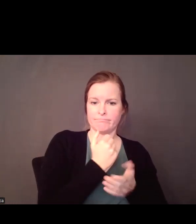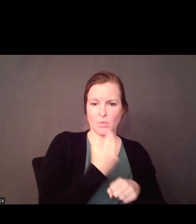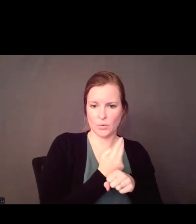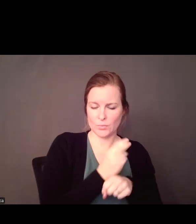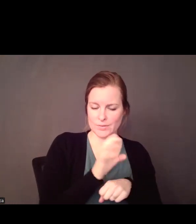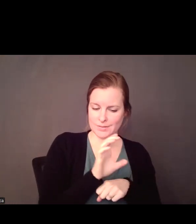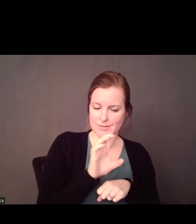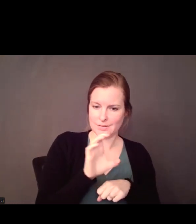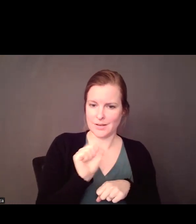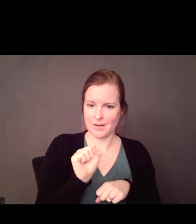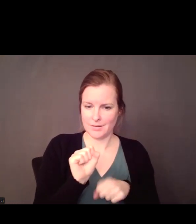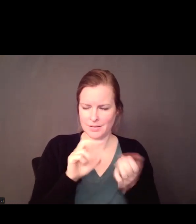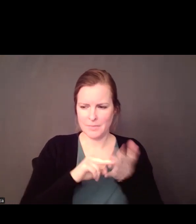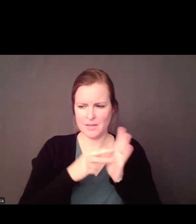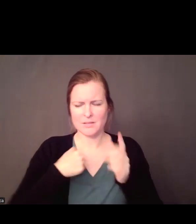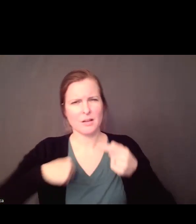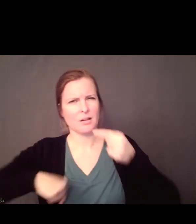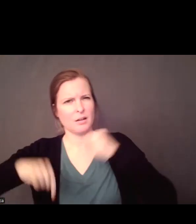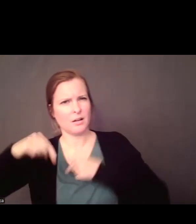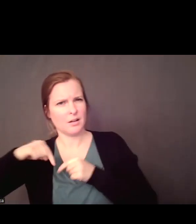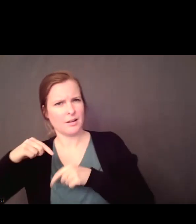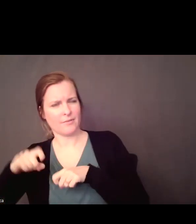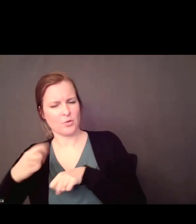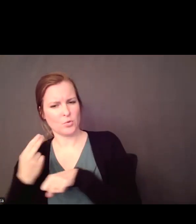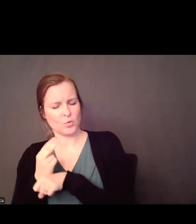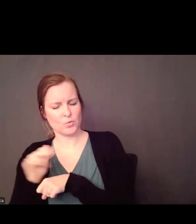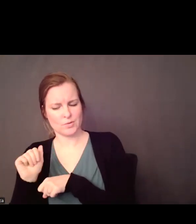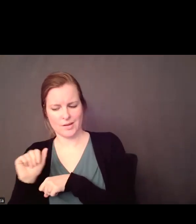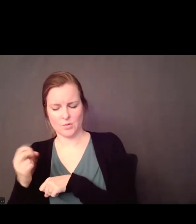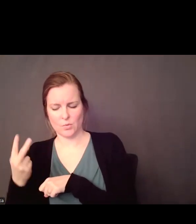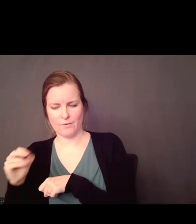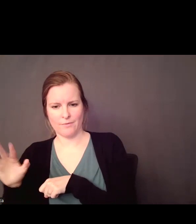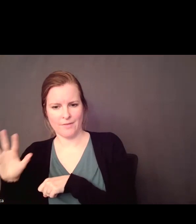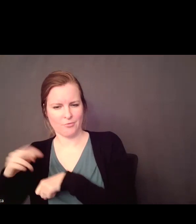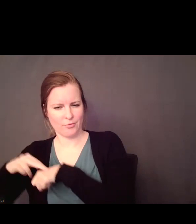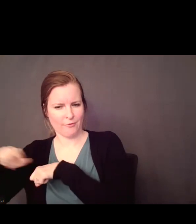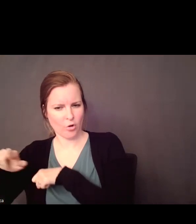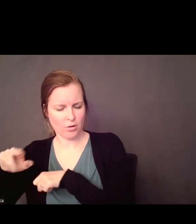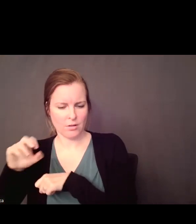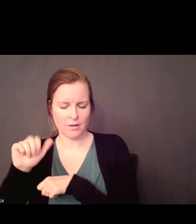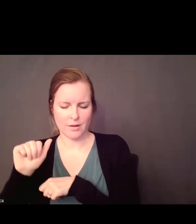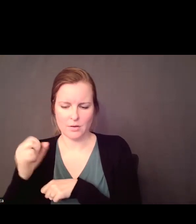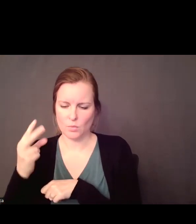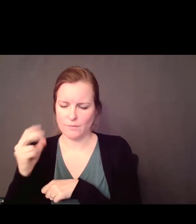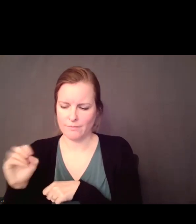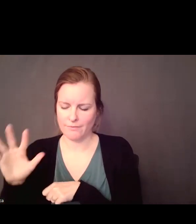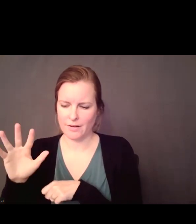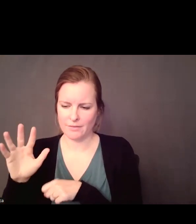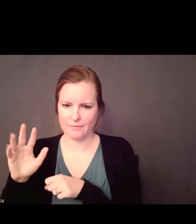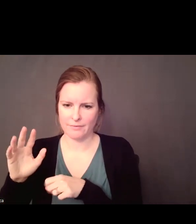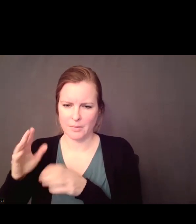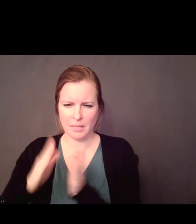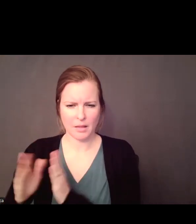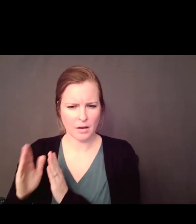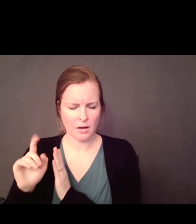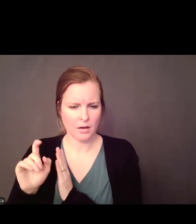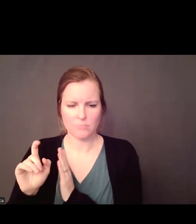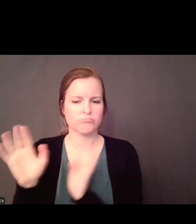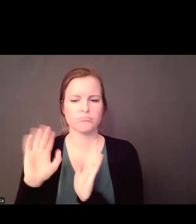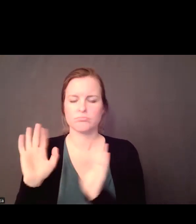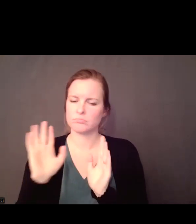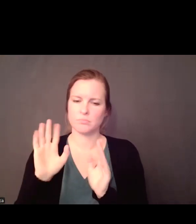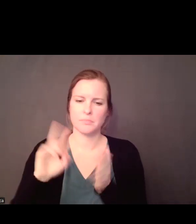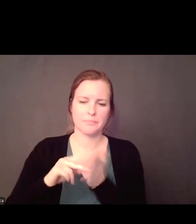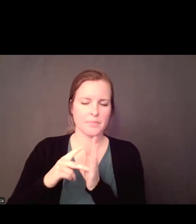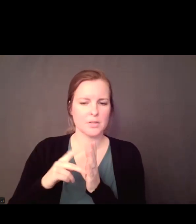backwards and use A1205 referral or 1205 assessment or plan. Since they're receiving services, just continue